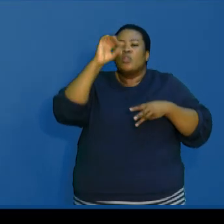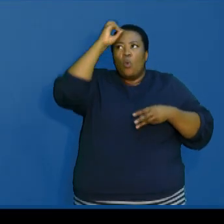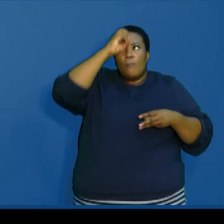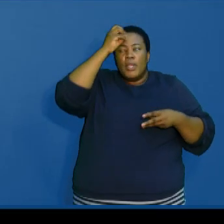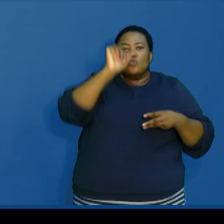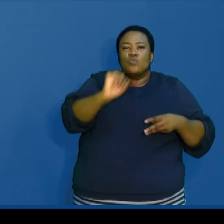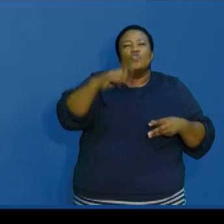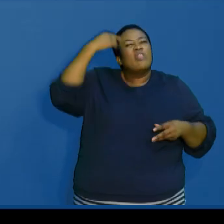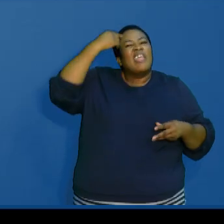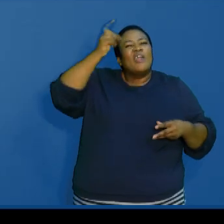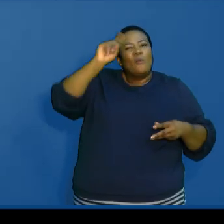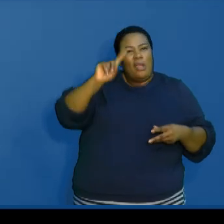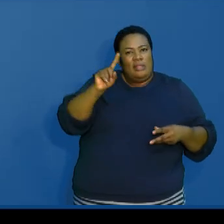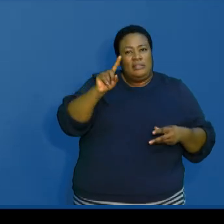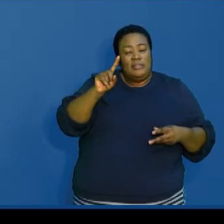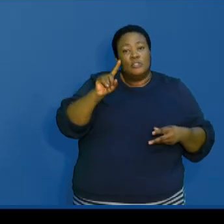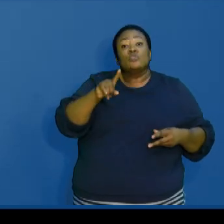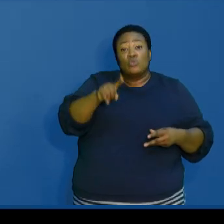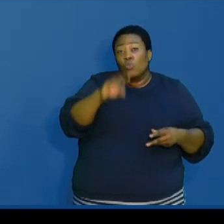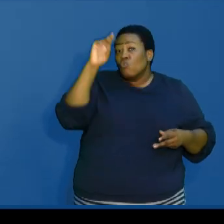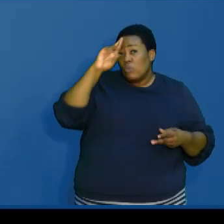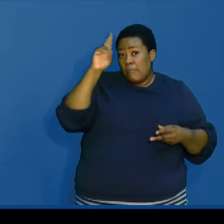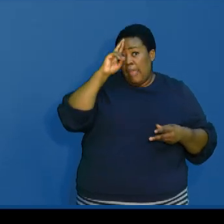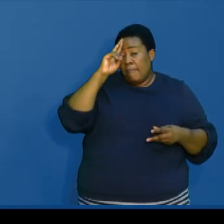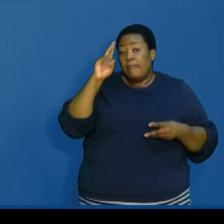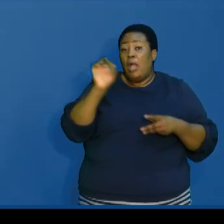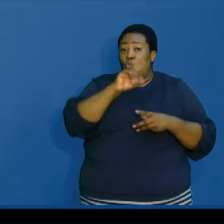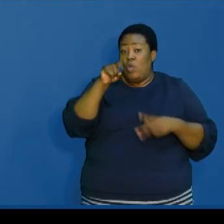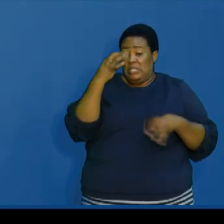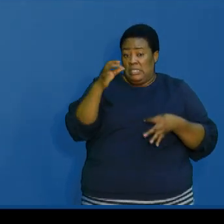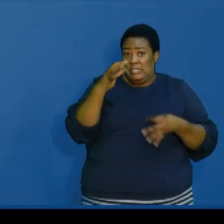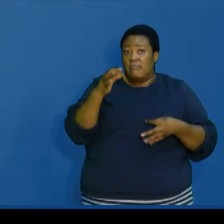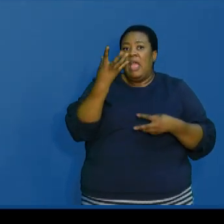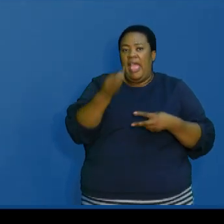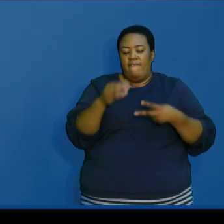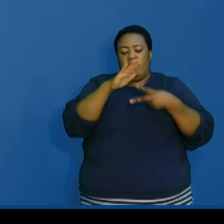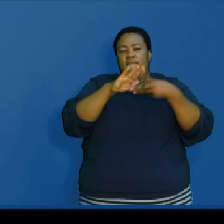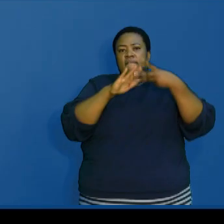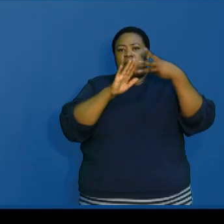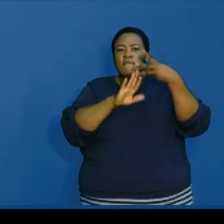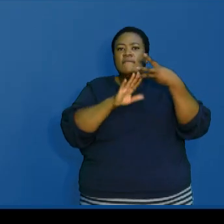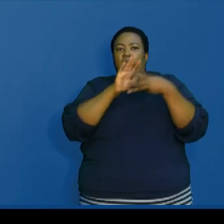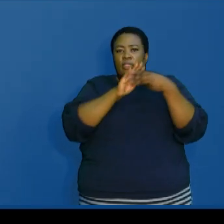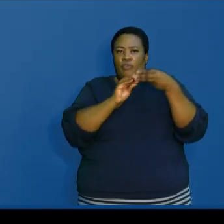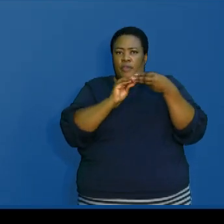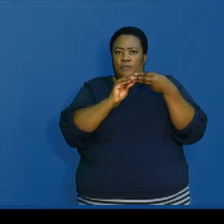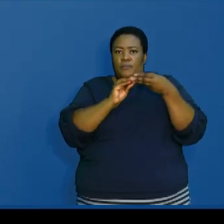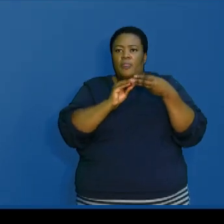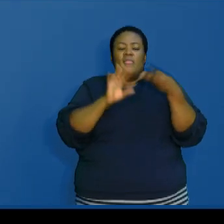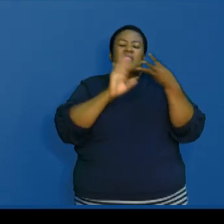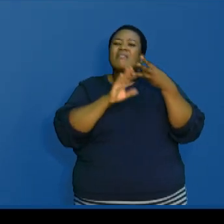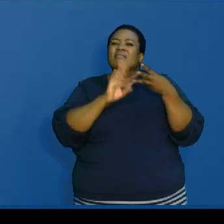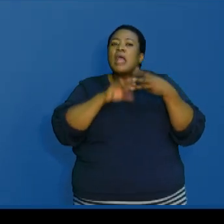remember, your questions are going to come in these levels. Level 3 questions may not necessarily be more than